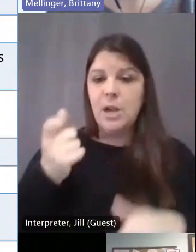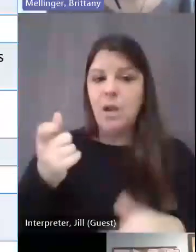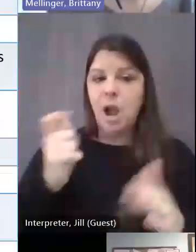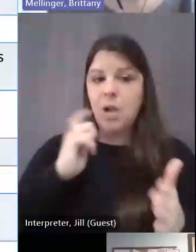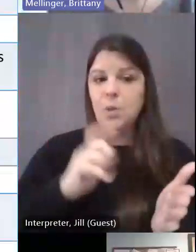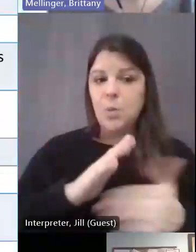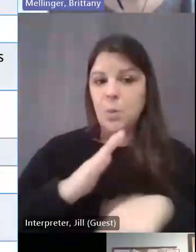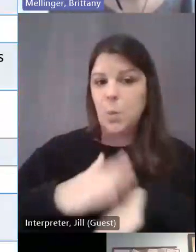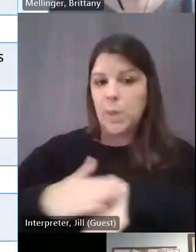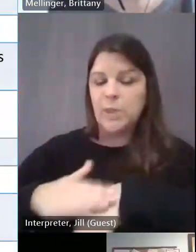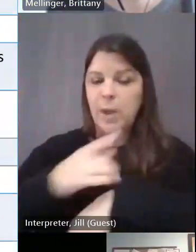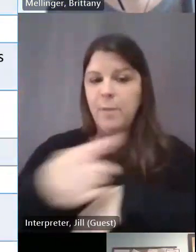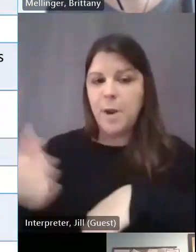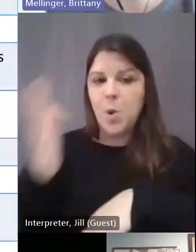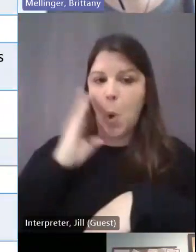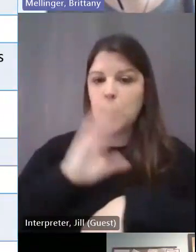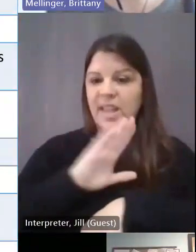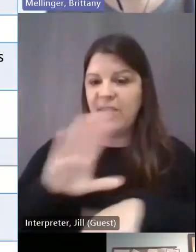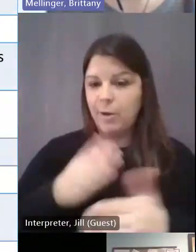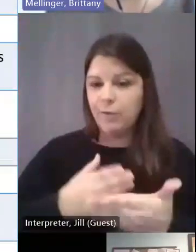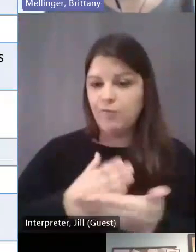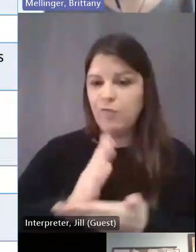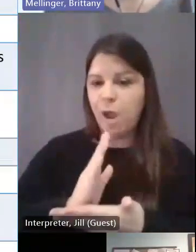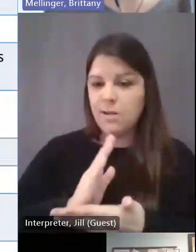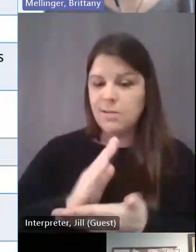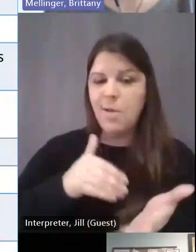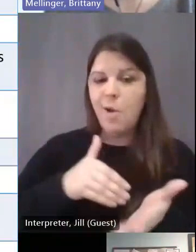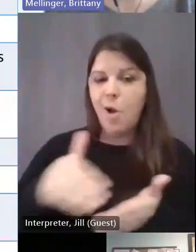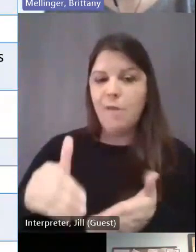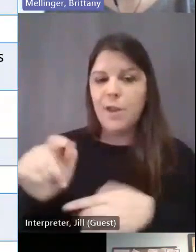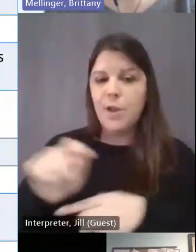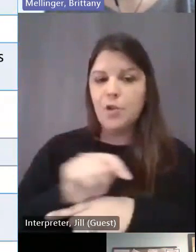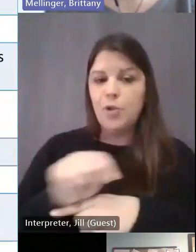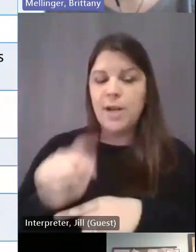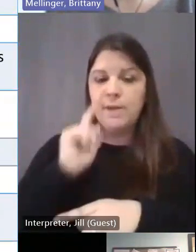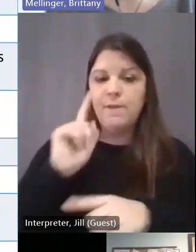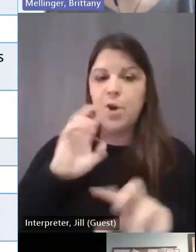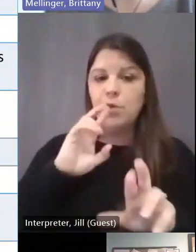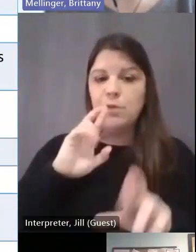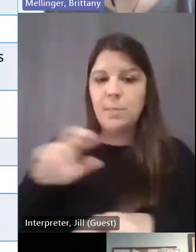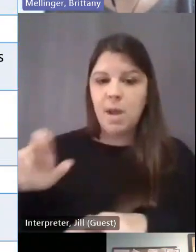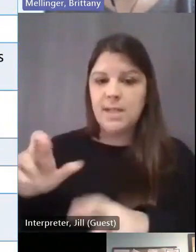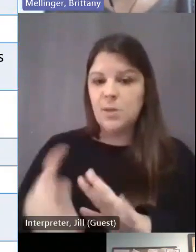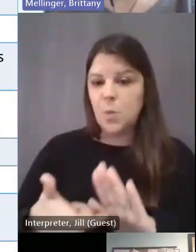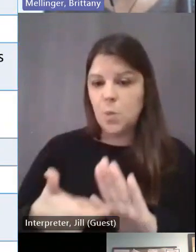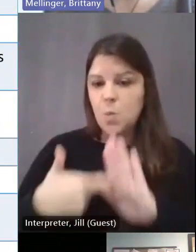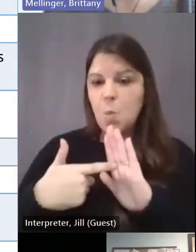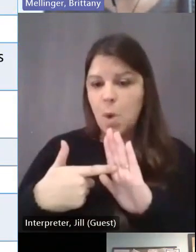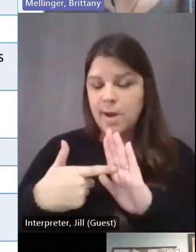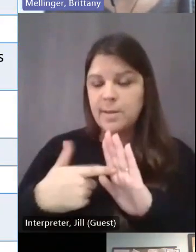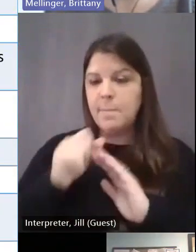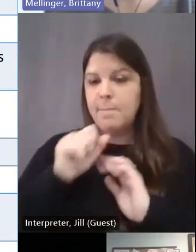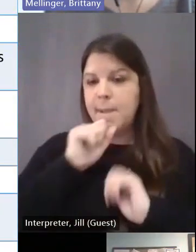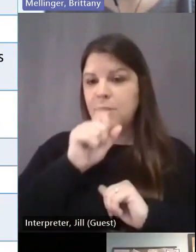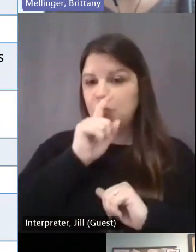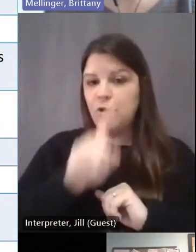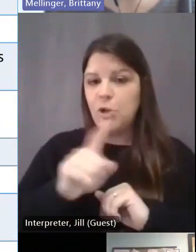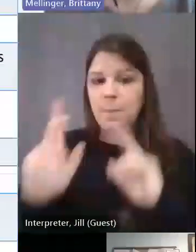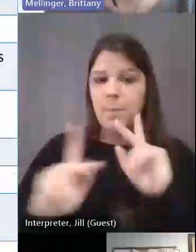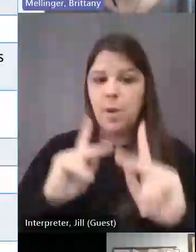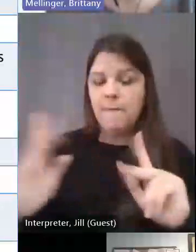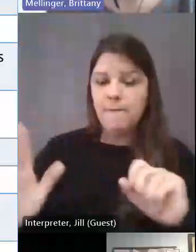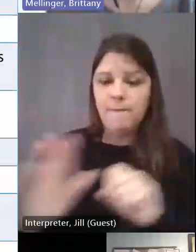fair housing rights. Many times there's training for respondents that's required, ensuring that folks have full